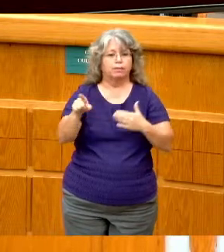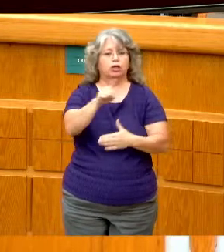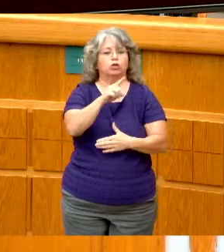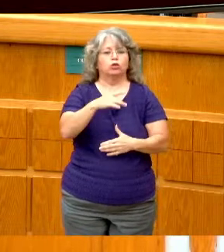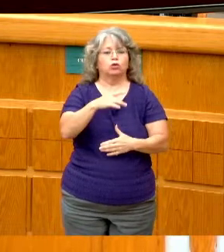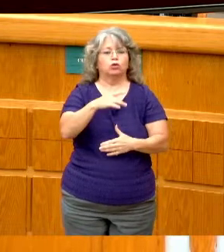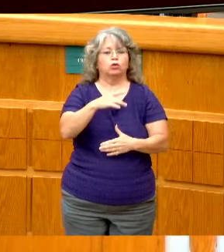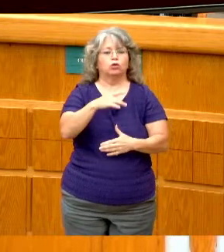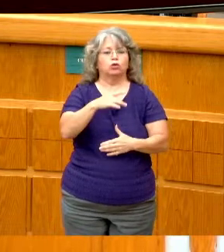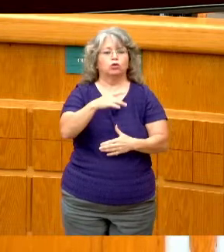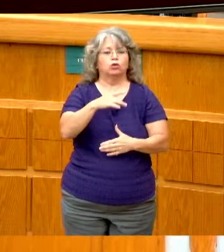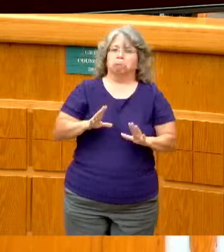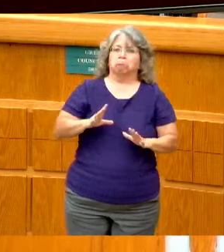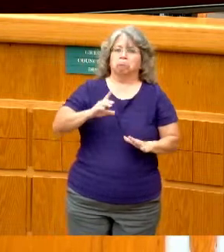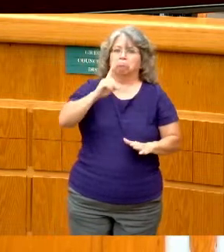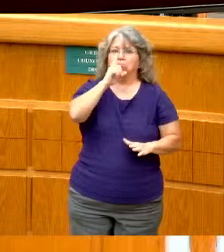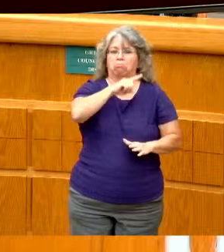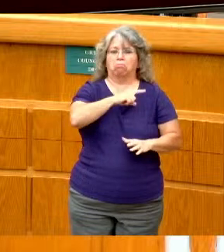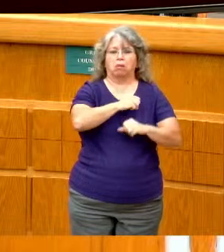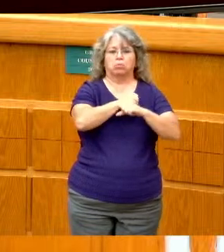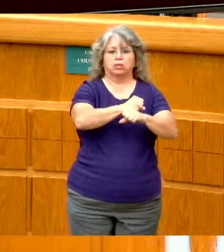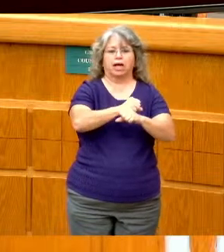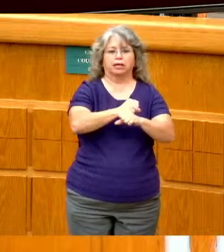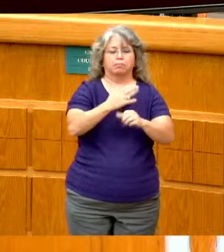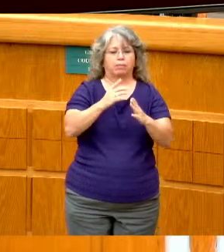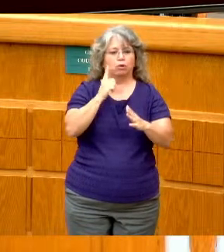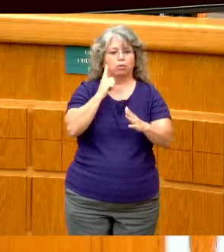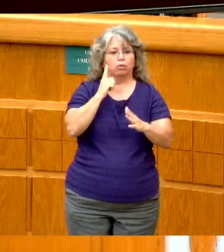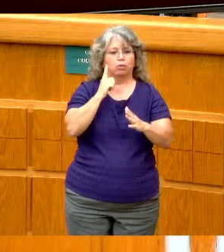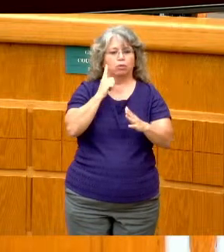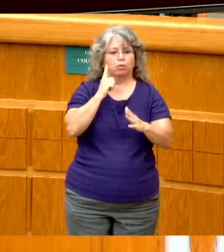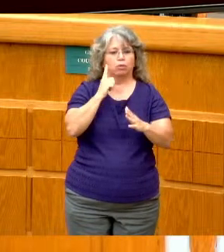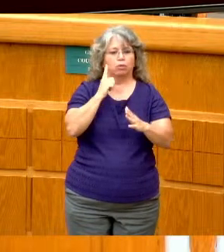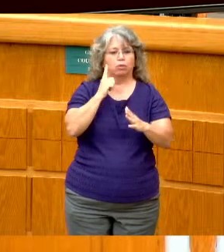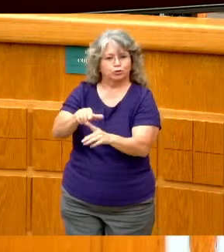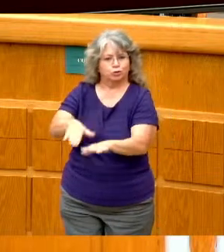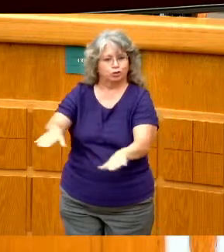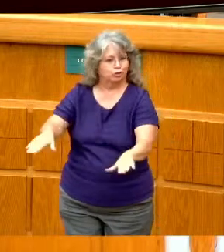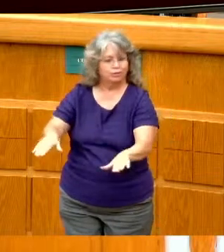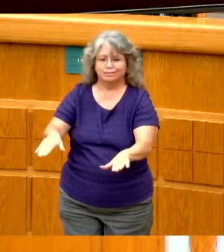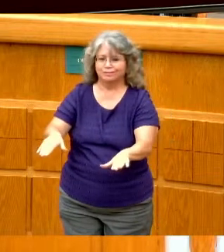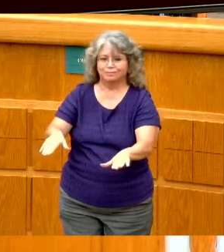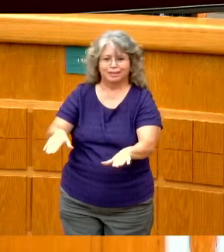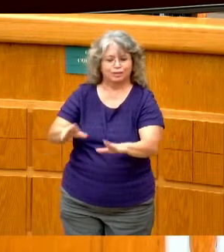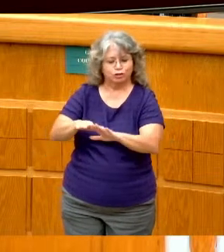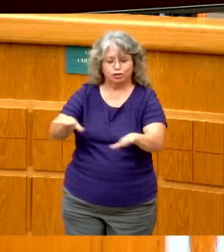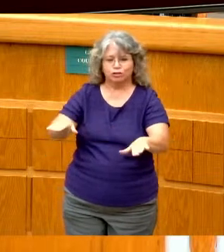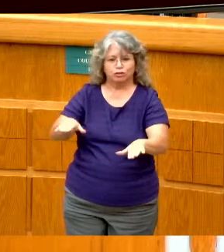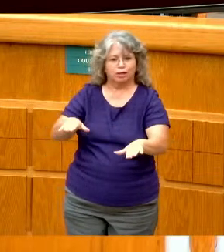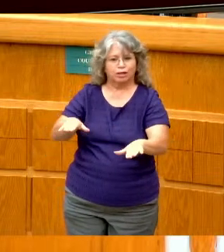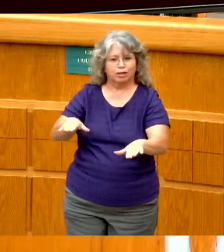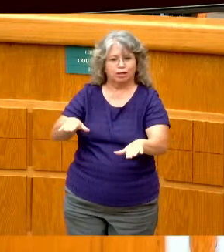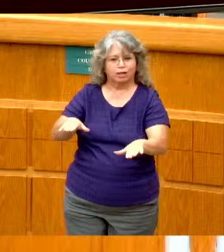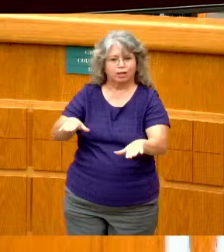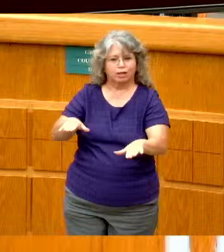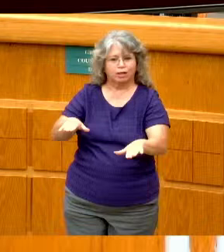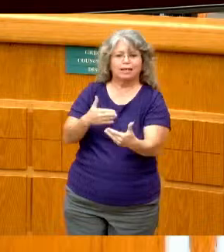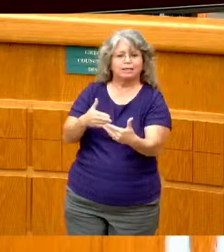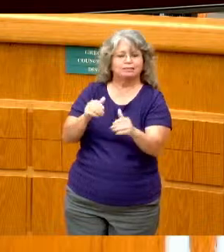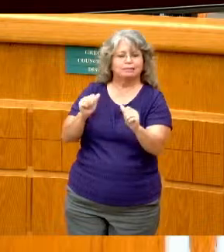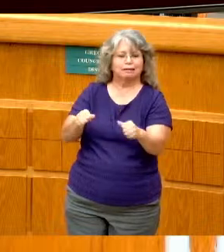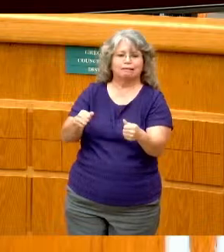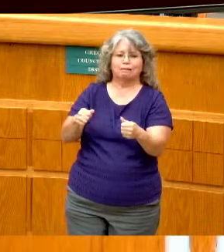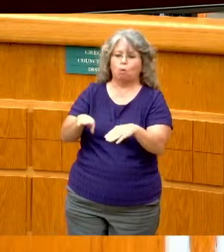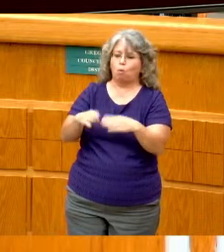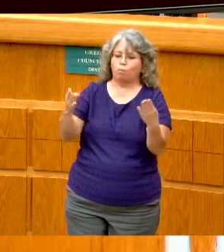of protection for your children since you are fully vaccinated, but your children are completely vulnerable to this